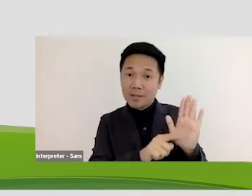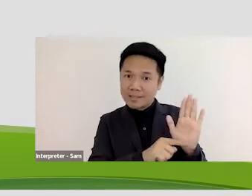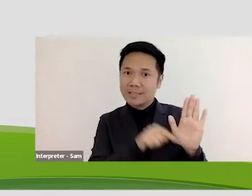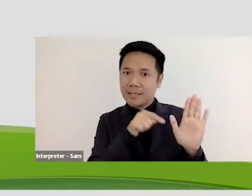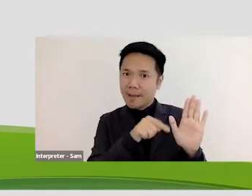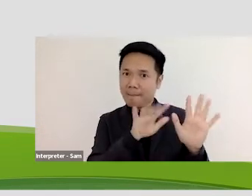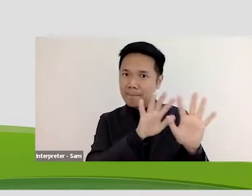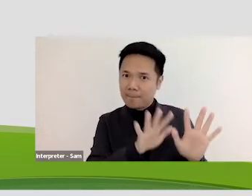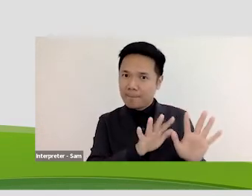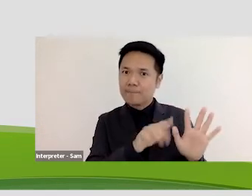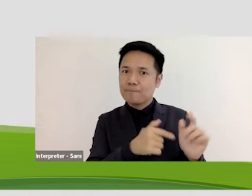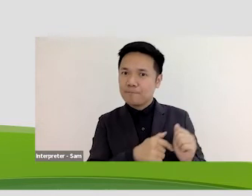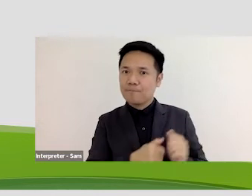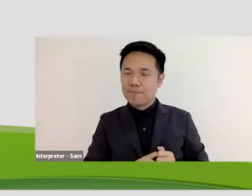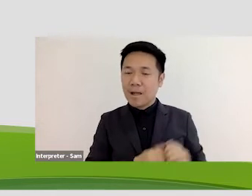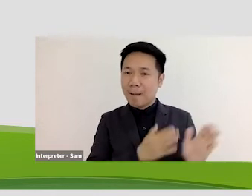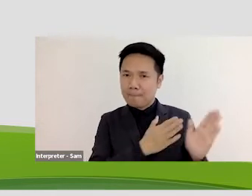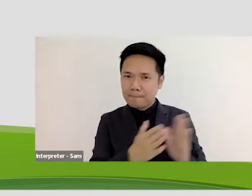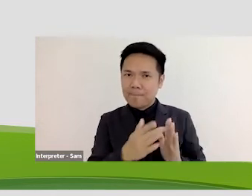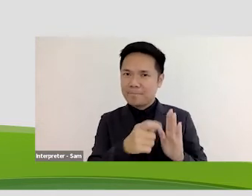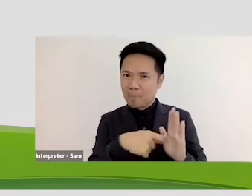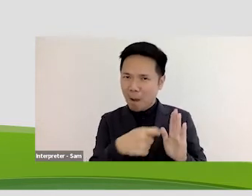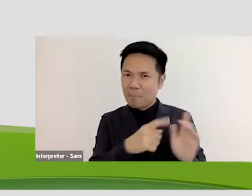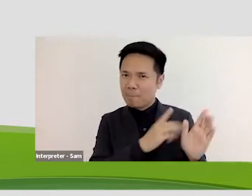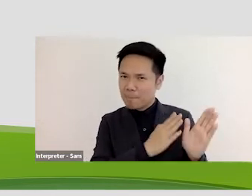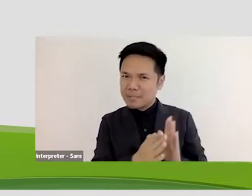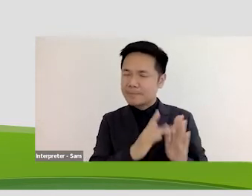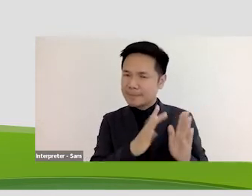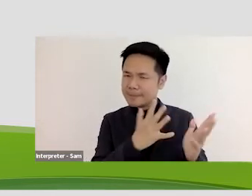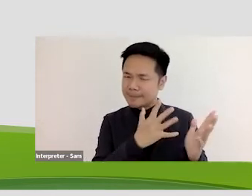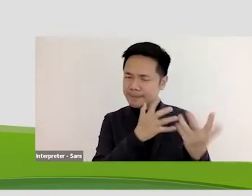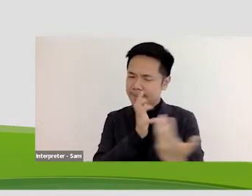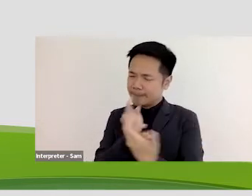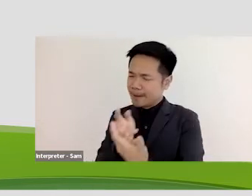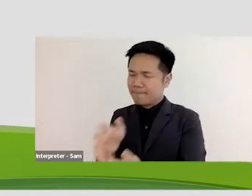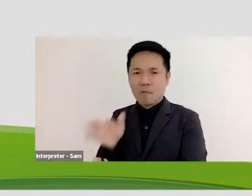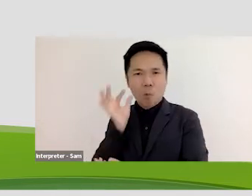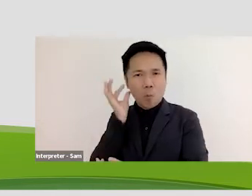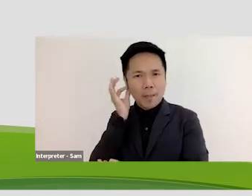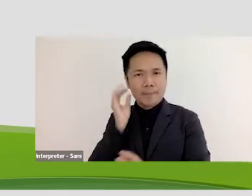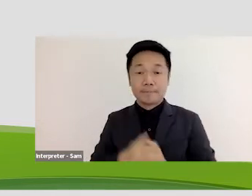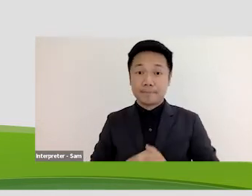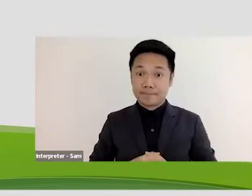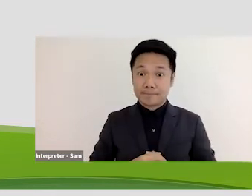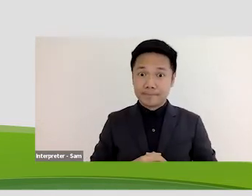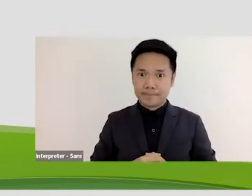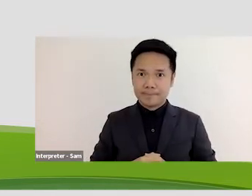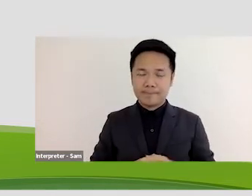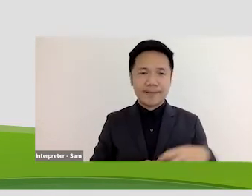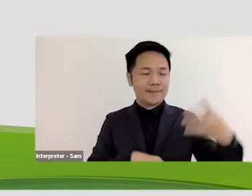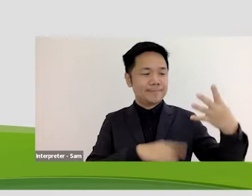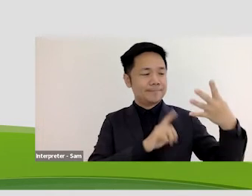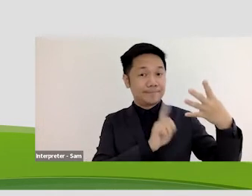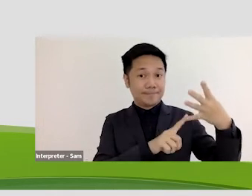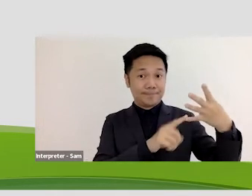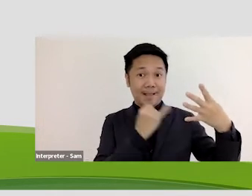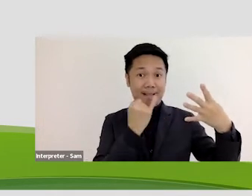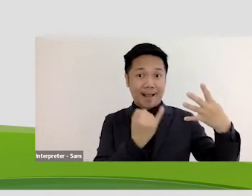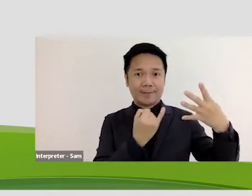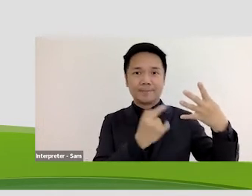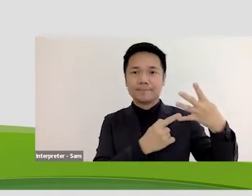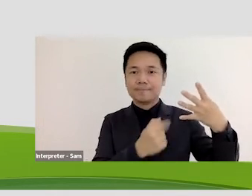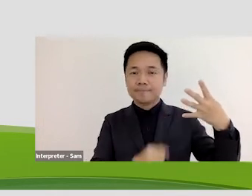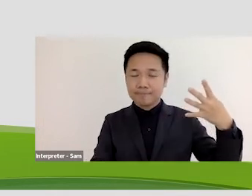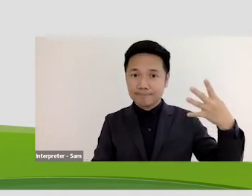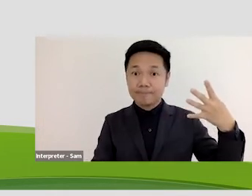climate, disaster, and environment policies. And finally, the final recommendation,